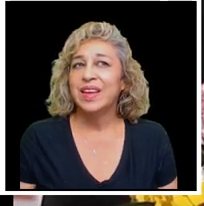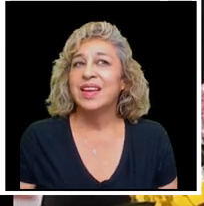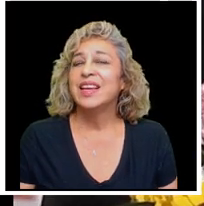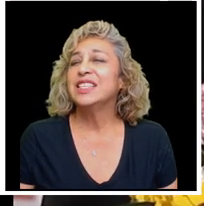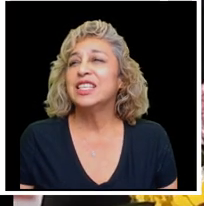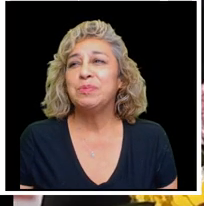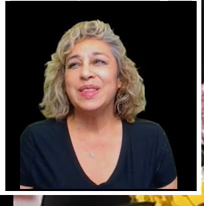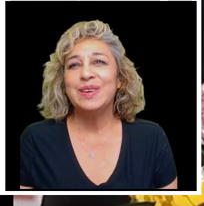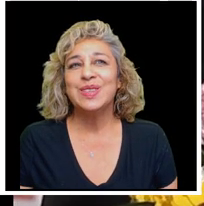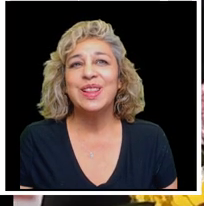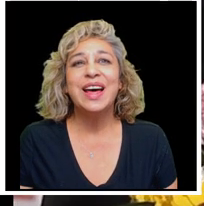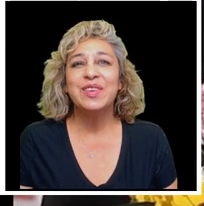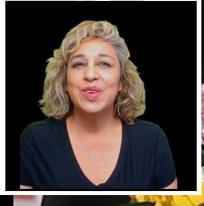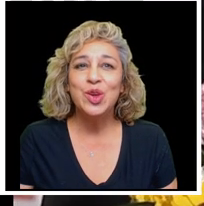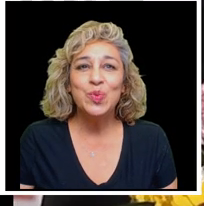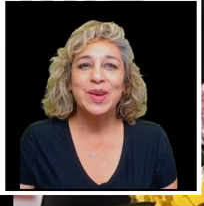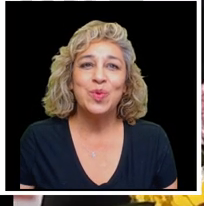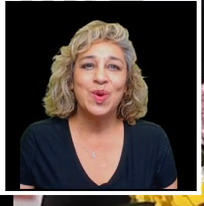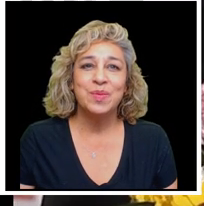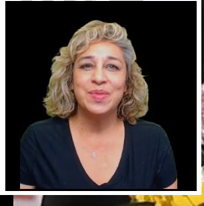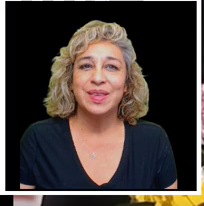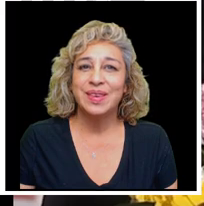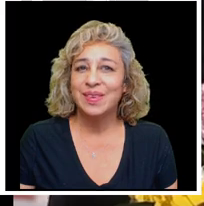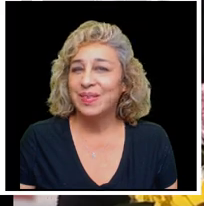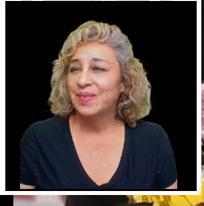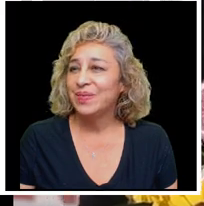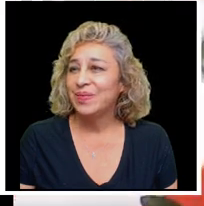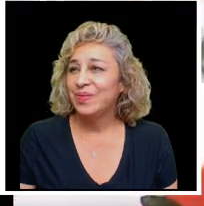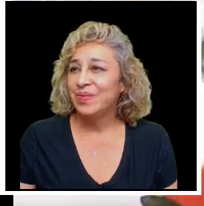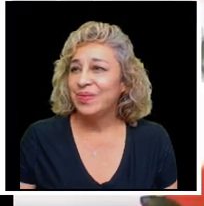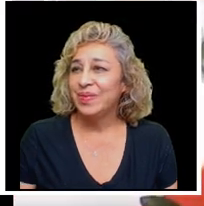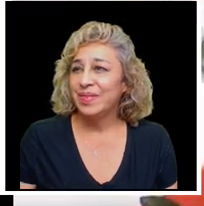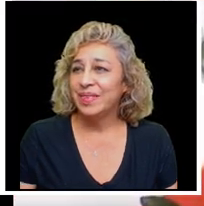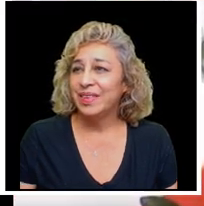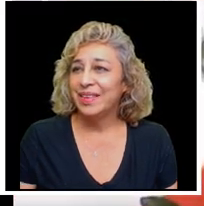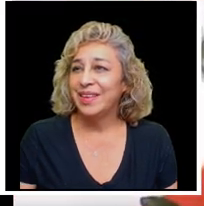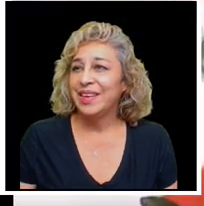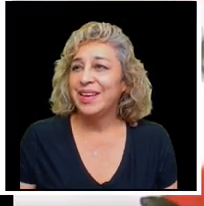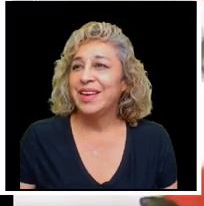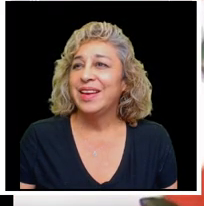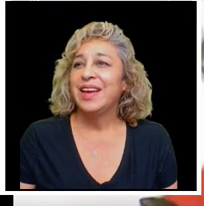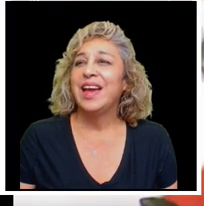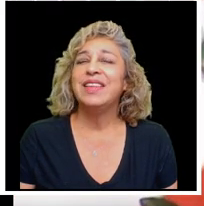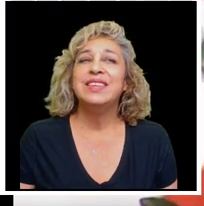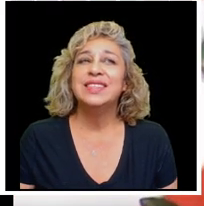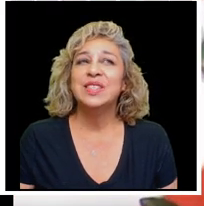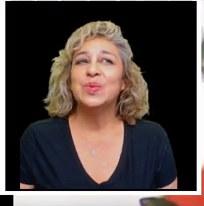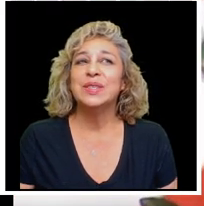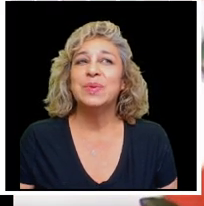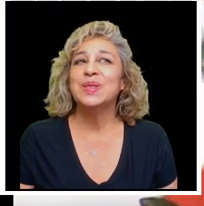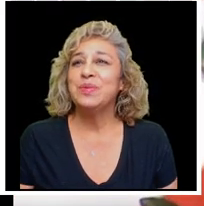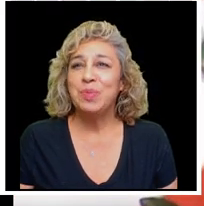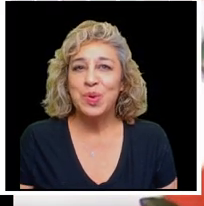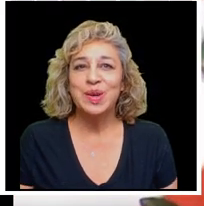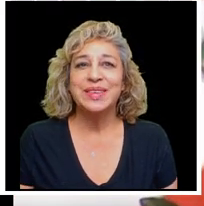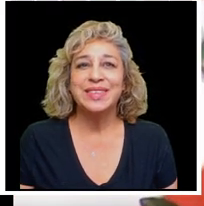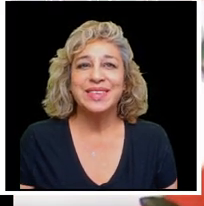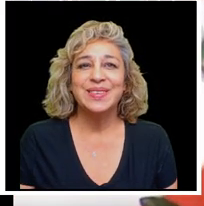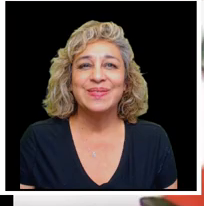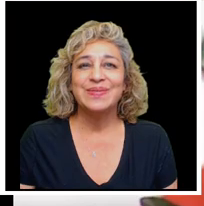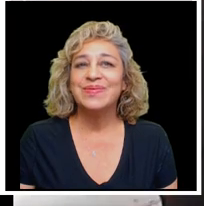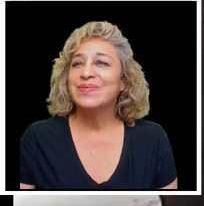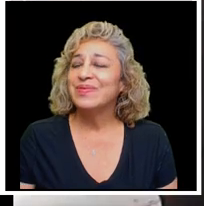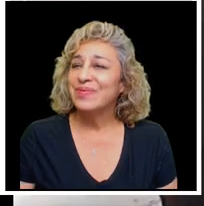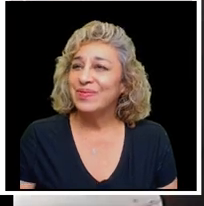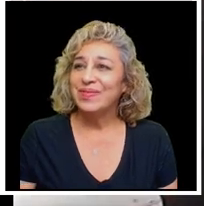he says but there's a lot of human warmth and this is what's most important